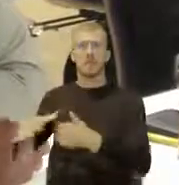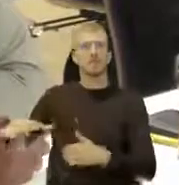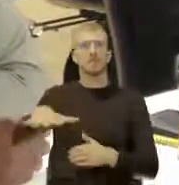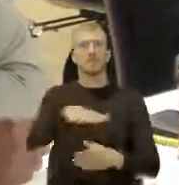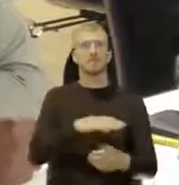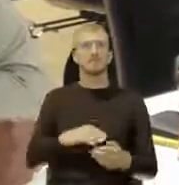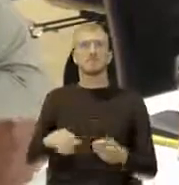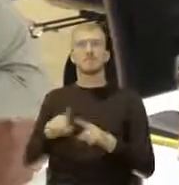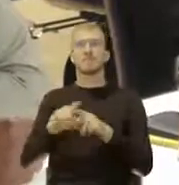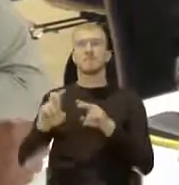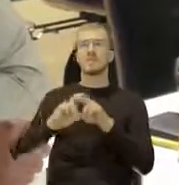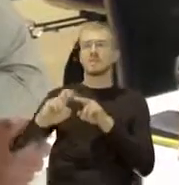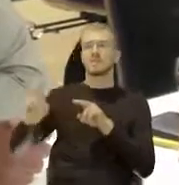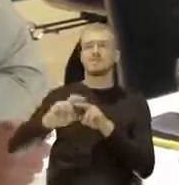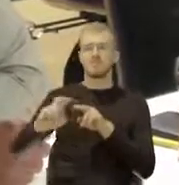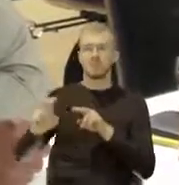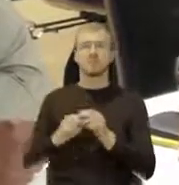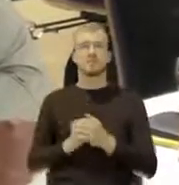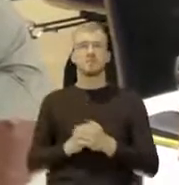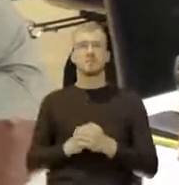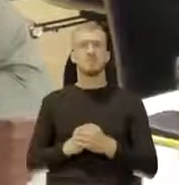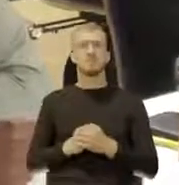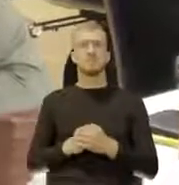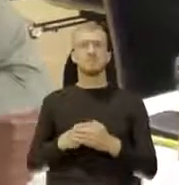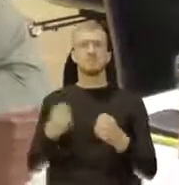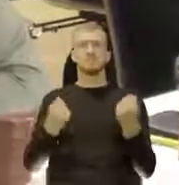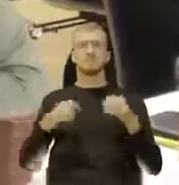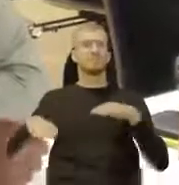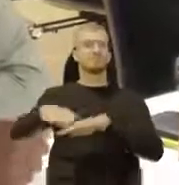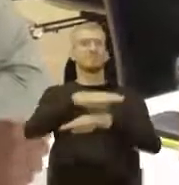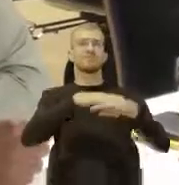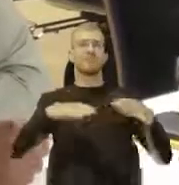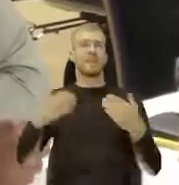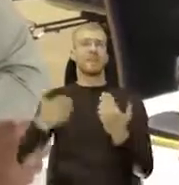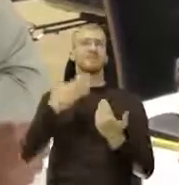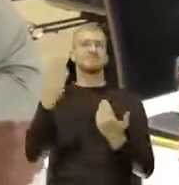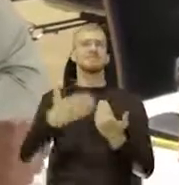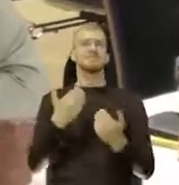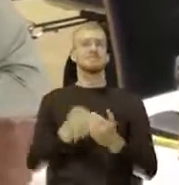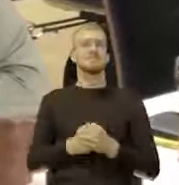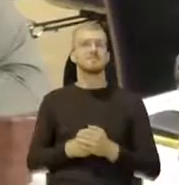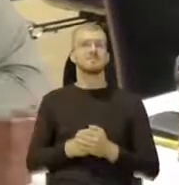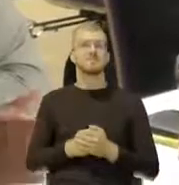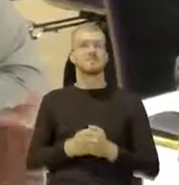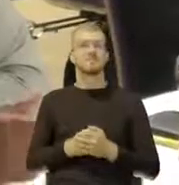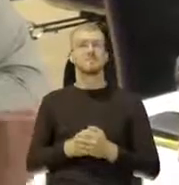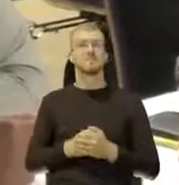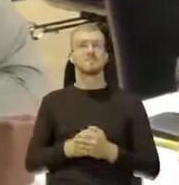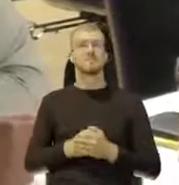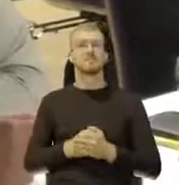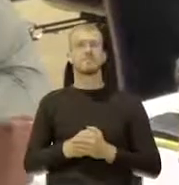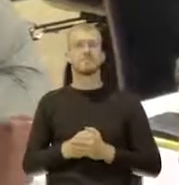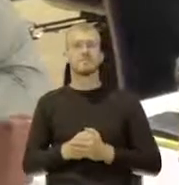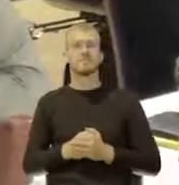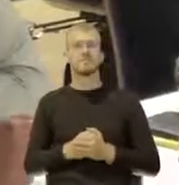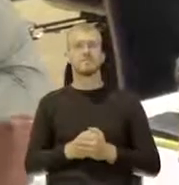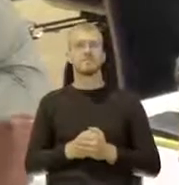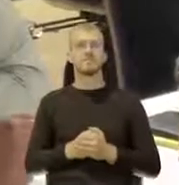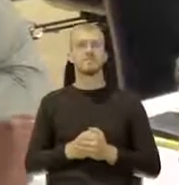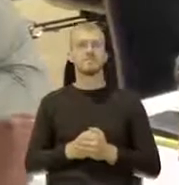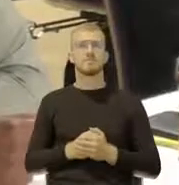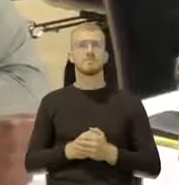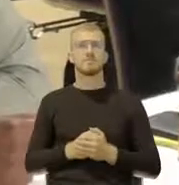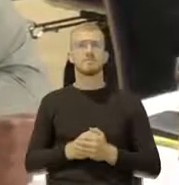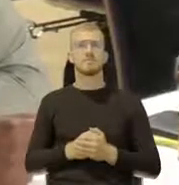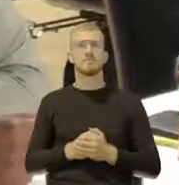Our society, even though we have our shopping malls and centers, we also march into marketing, and therefore it is